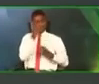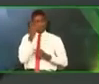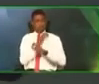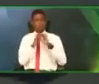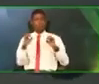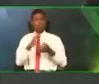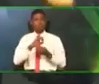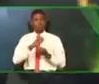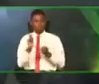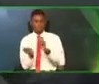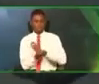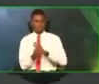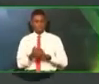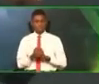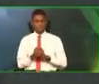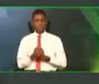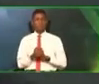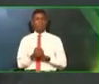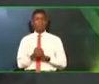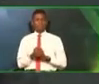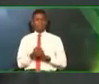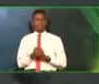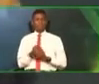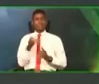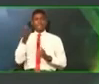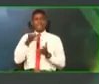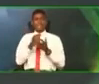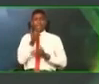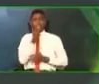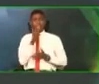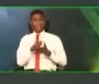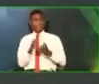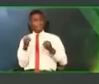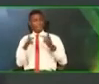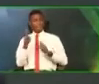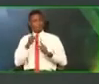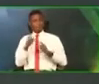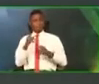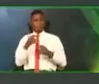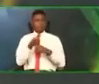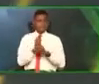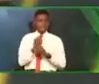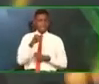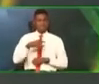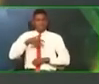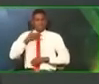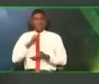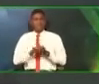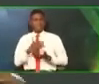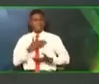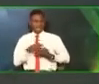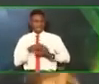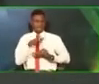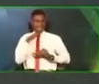And it's a mistake that many spiritual people are making. They feel, because my spirit it is in contact with God through prayer,